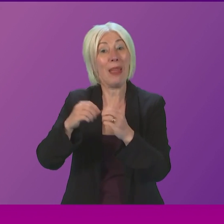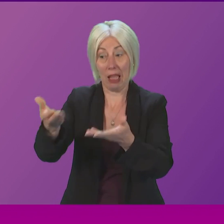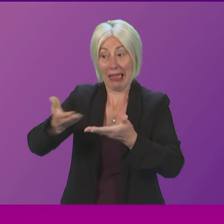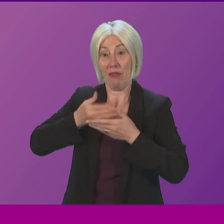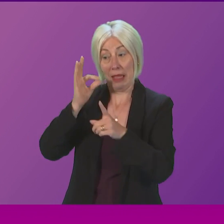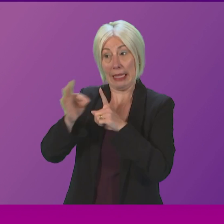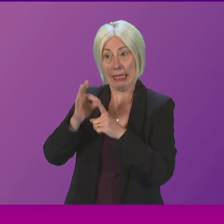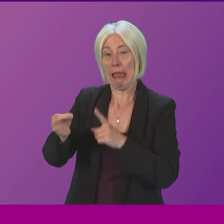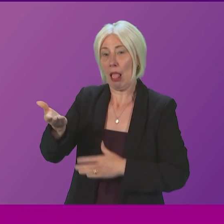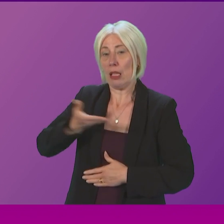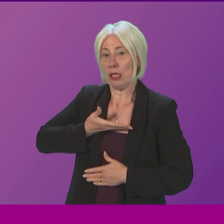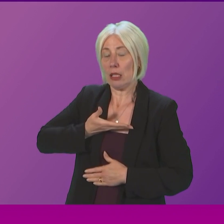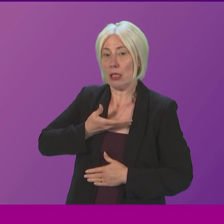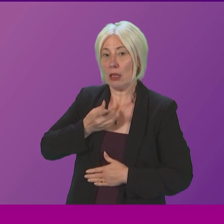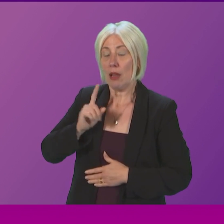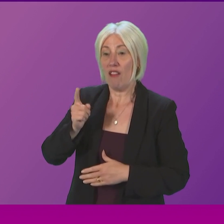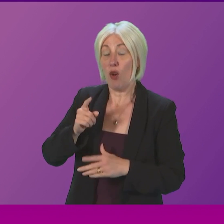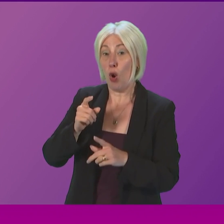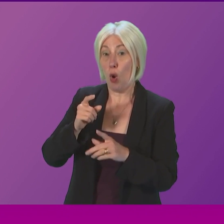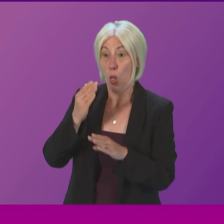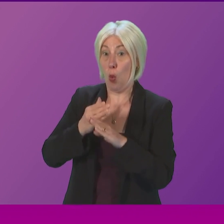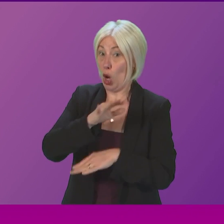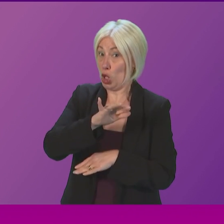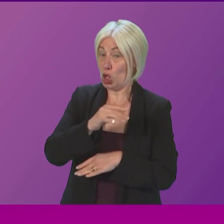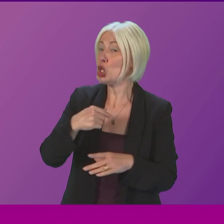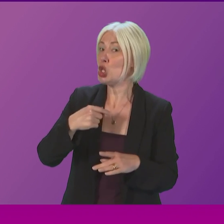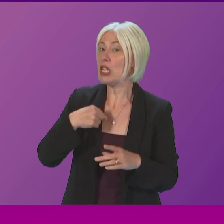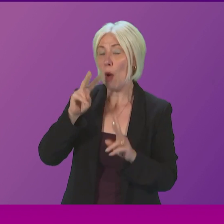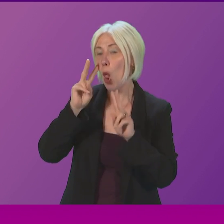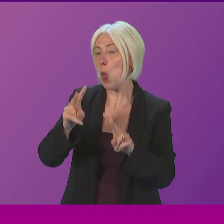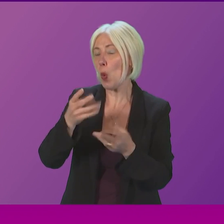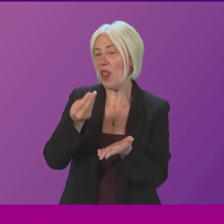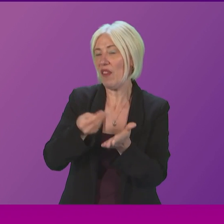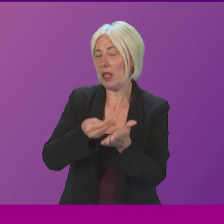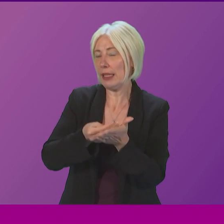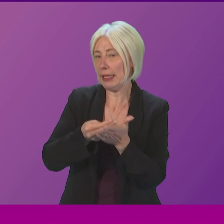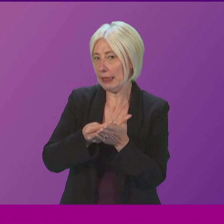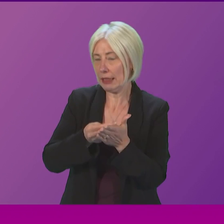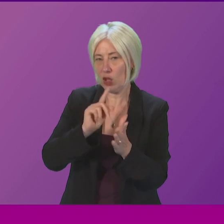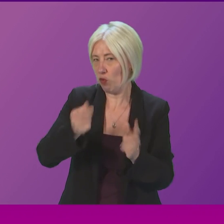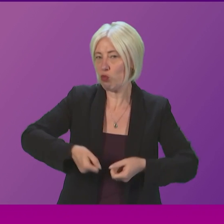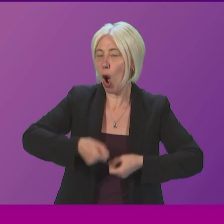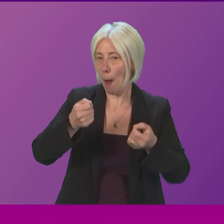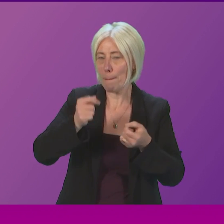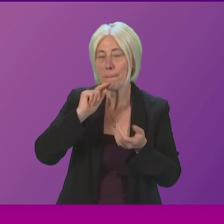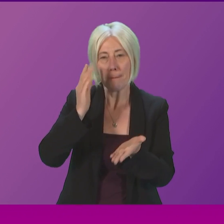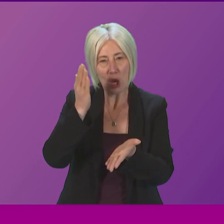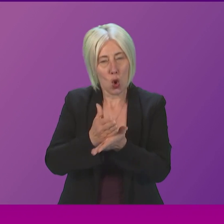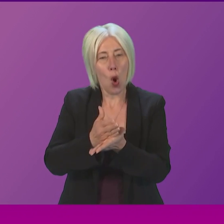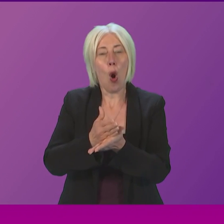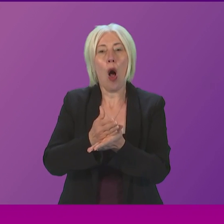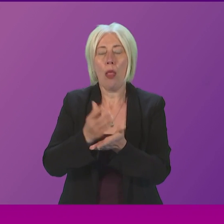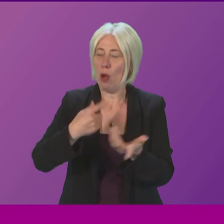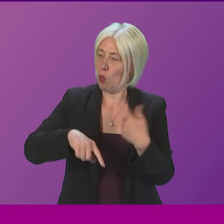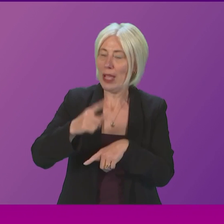detail of the work that is done by the Yard. I will look at the funding issues that have been raised, and I will ensure that we